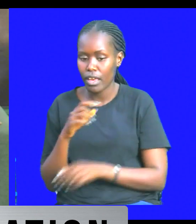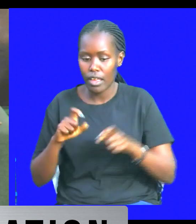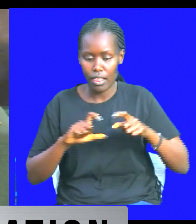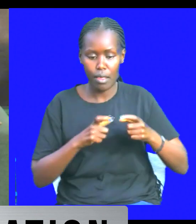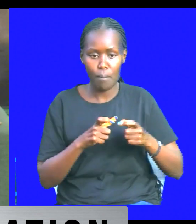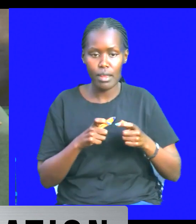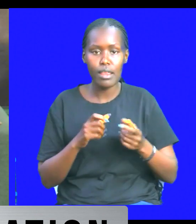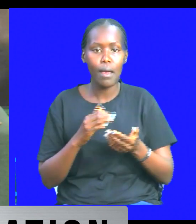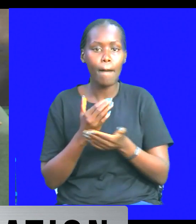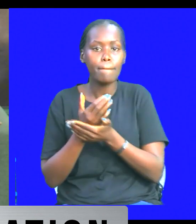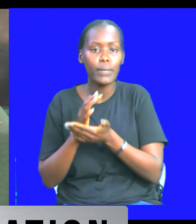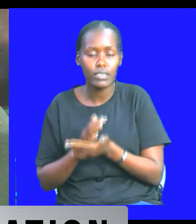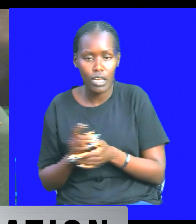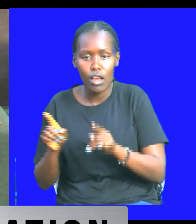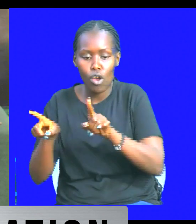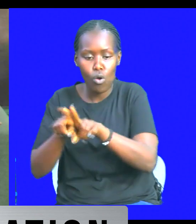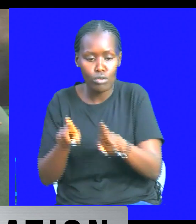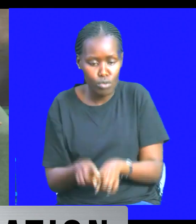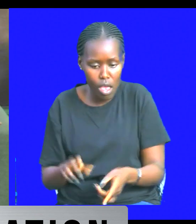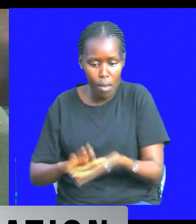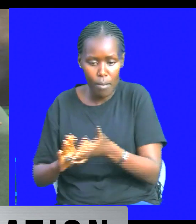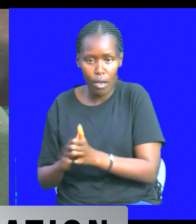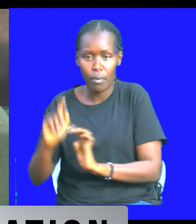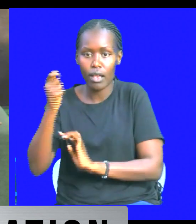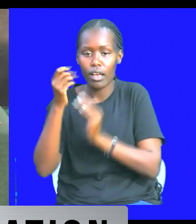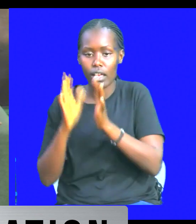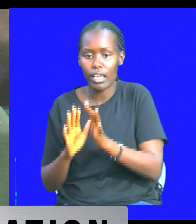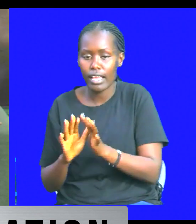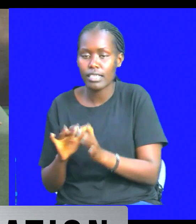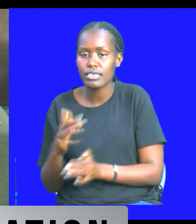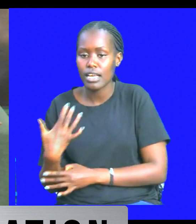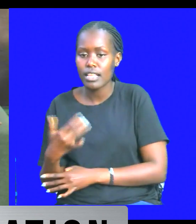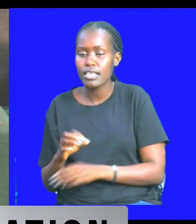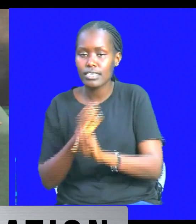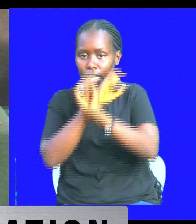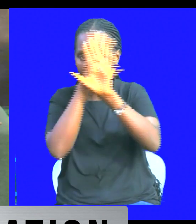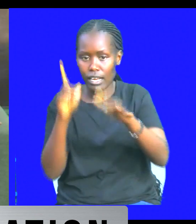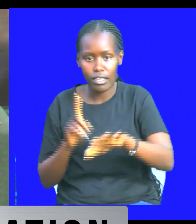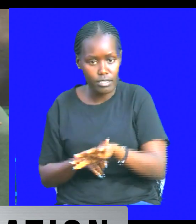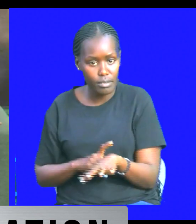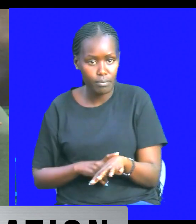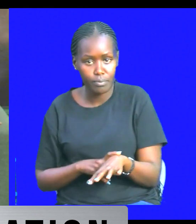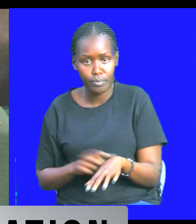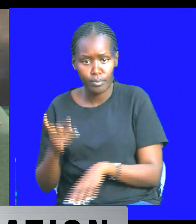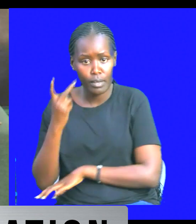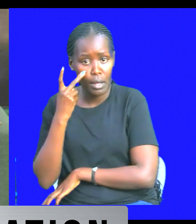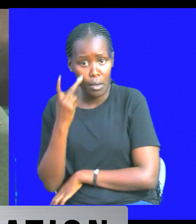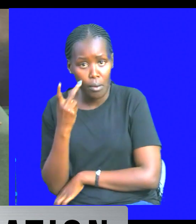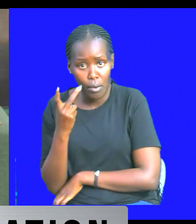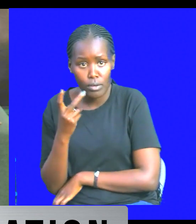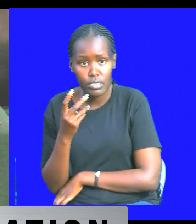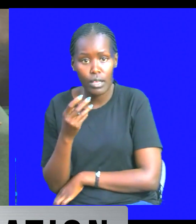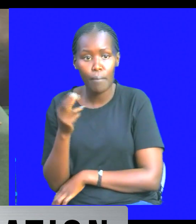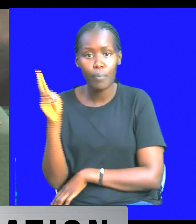sector and also being a Kenyan, those are things that come out very clearly. When you see Uhuru